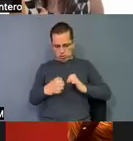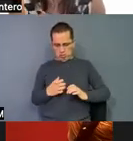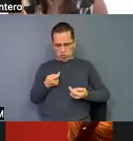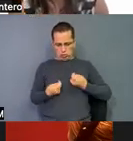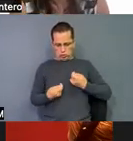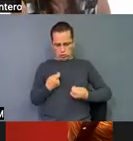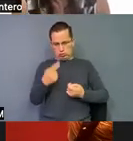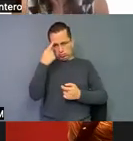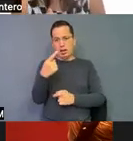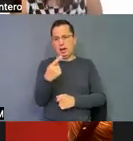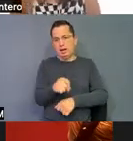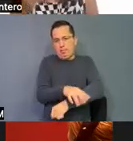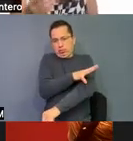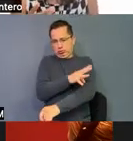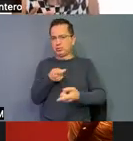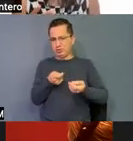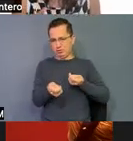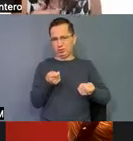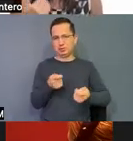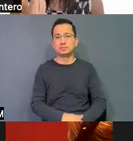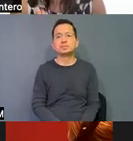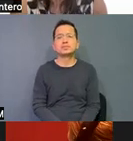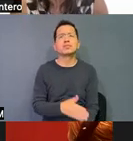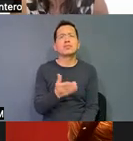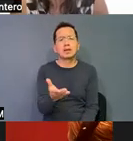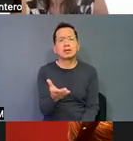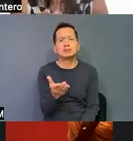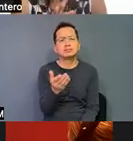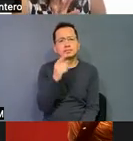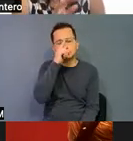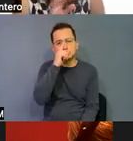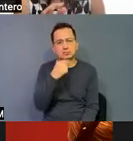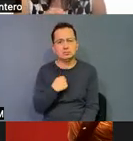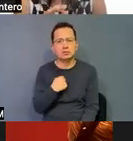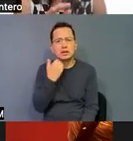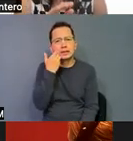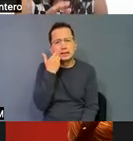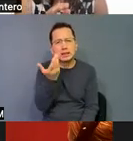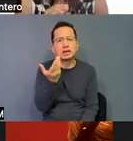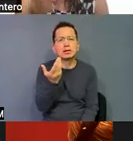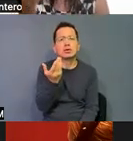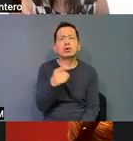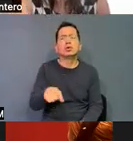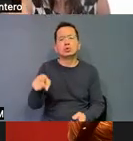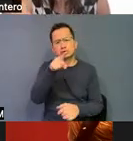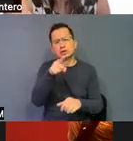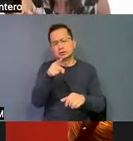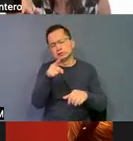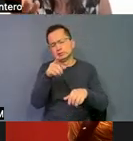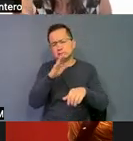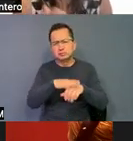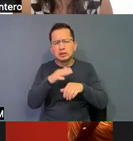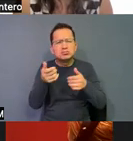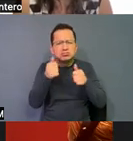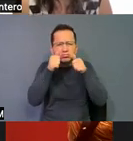because your hands are busy. The interpreters can also hold their fingers. The only person here who won't be holding fingers is Noe because he has to